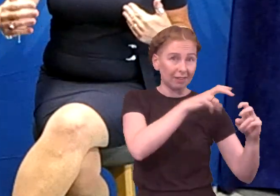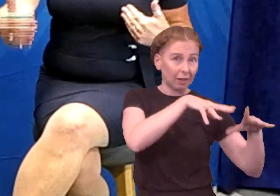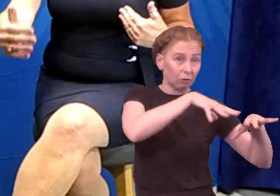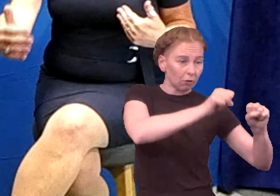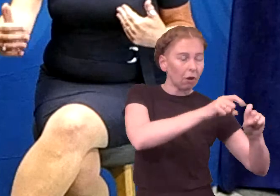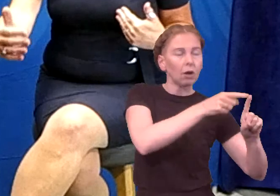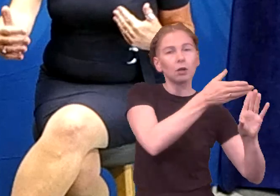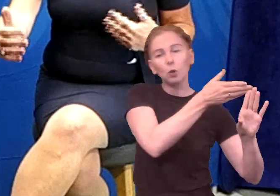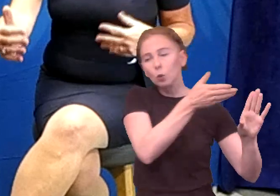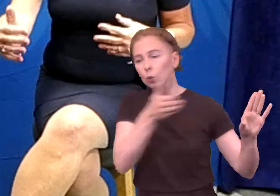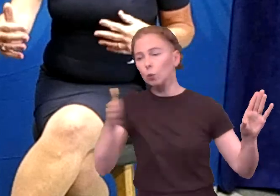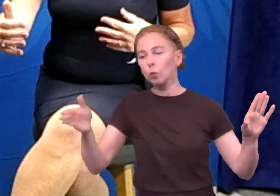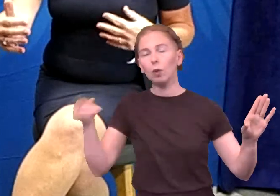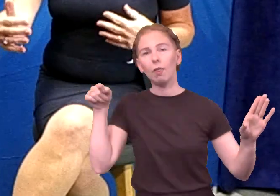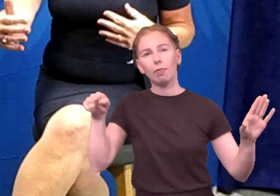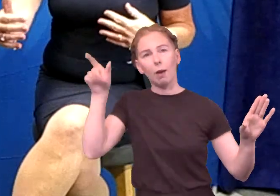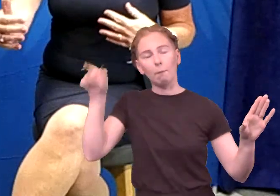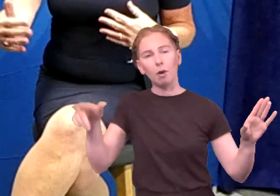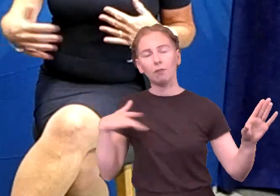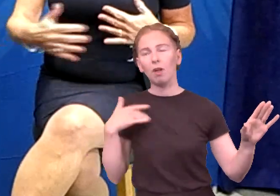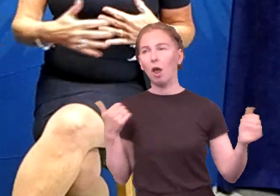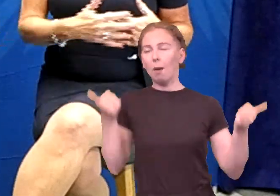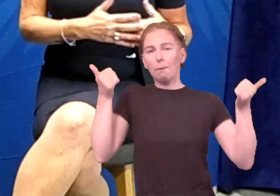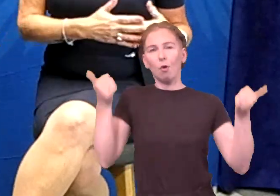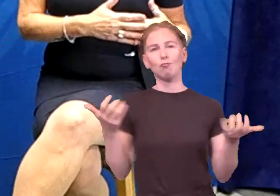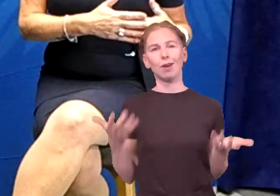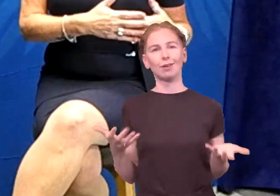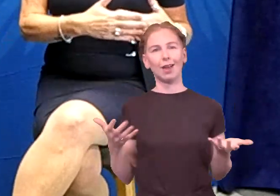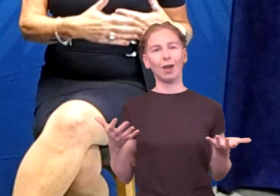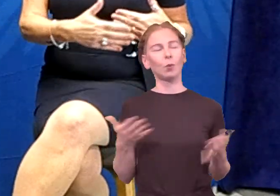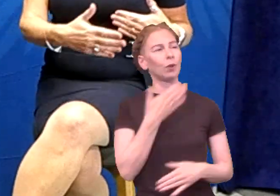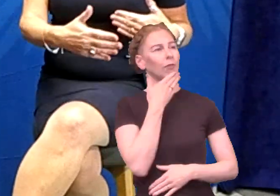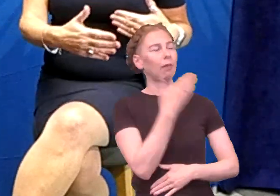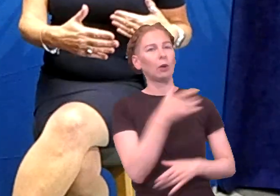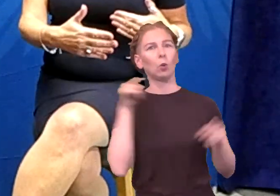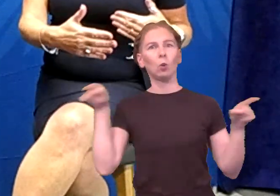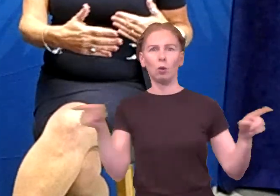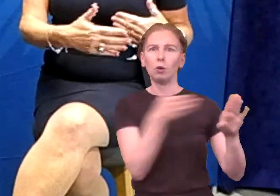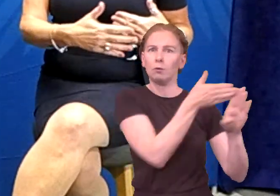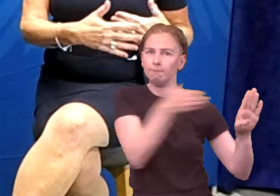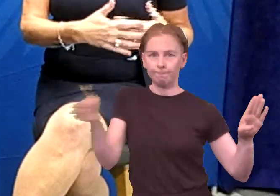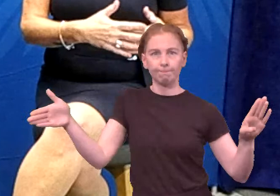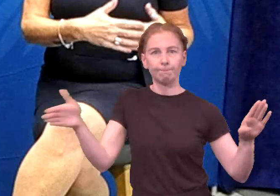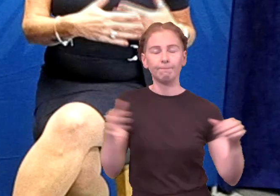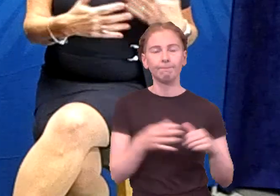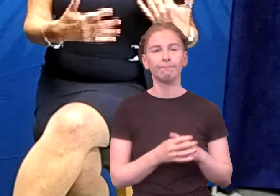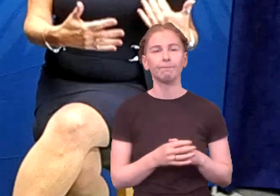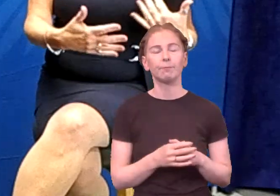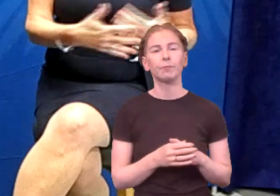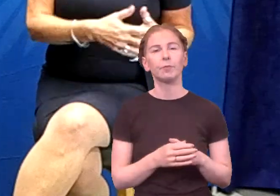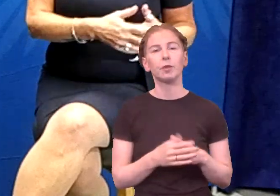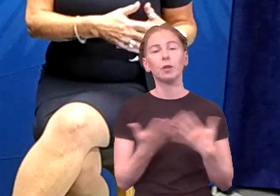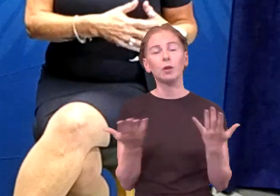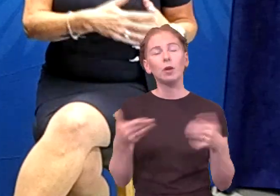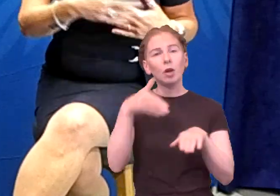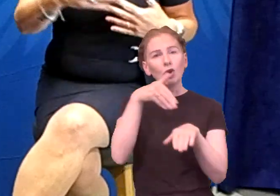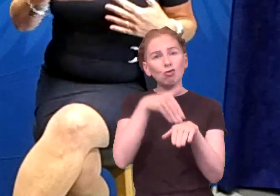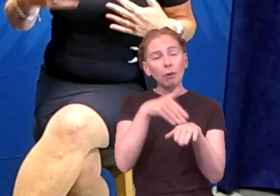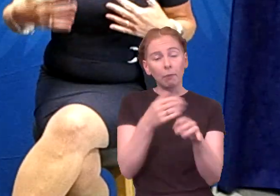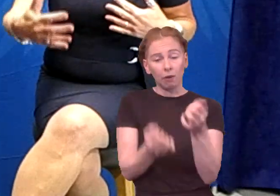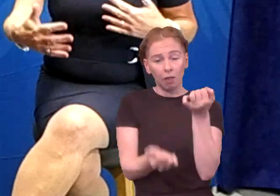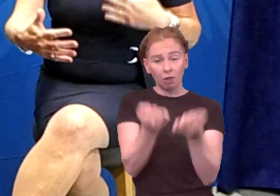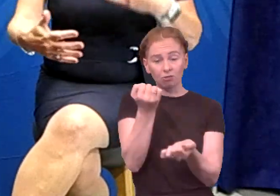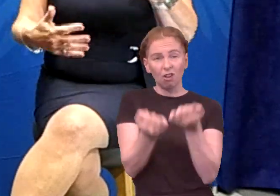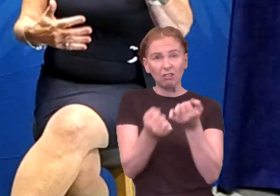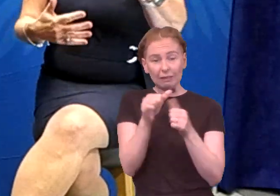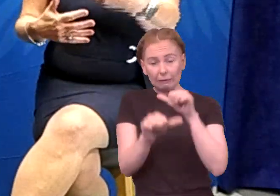they don't need that support anymore. And quite often the criminal justice process will finish maybe in 6 months, sometimes